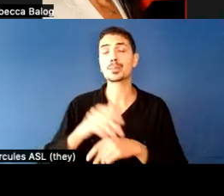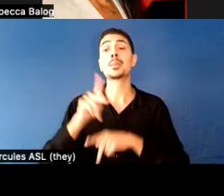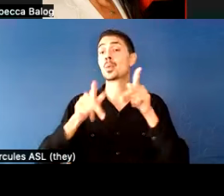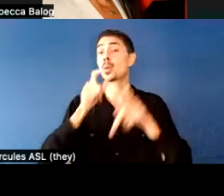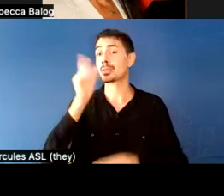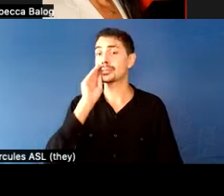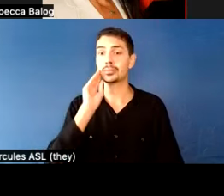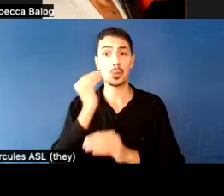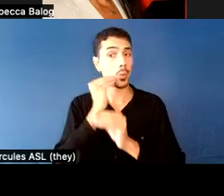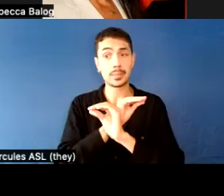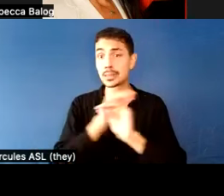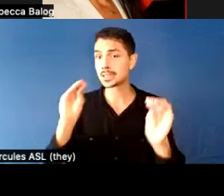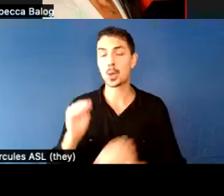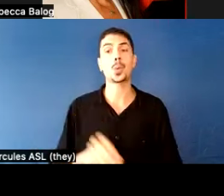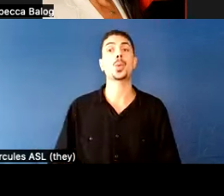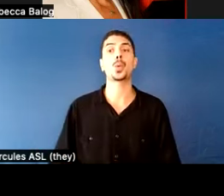my goodness, yes.